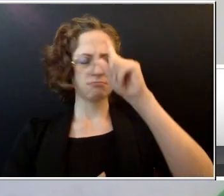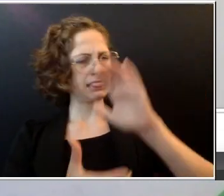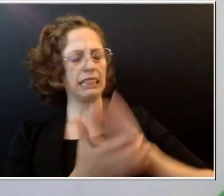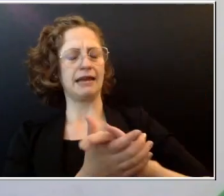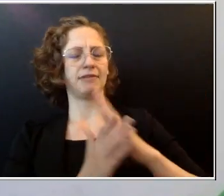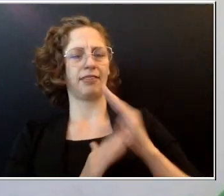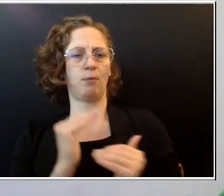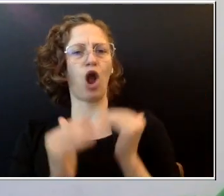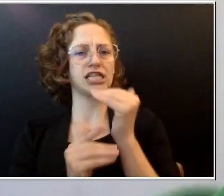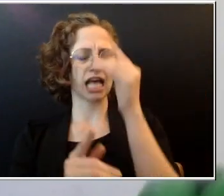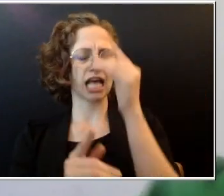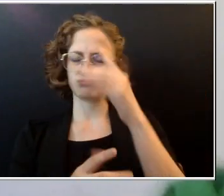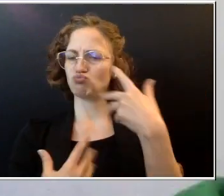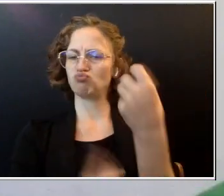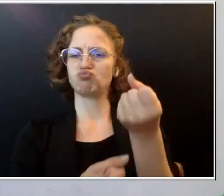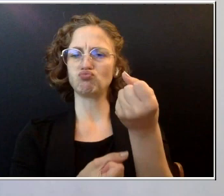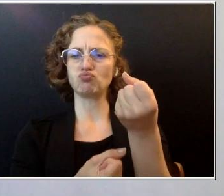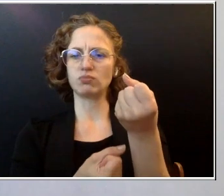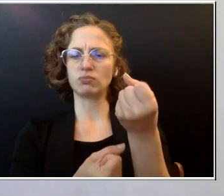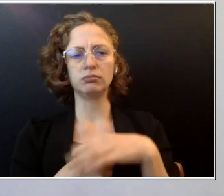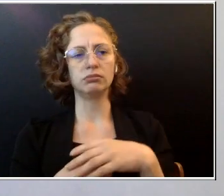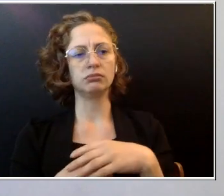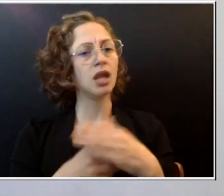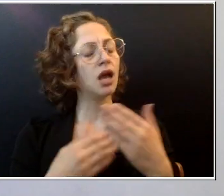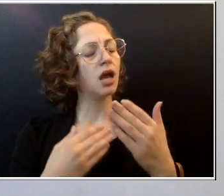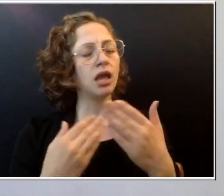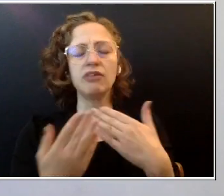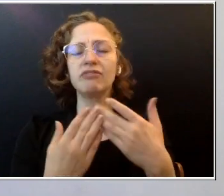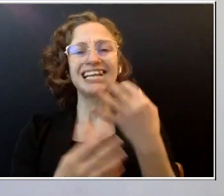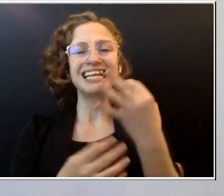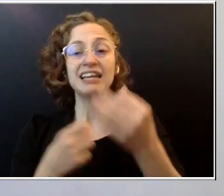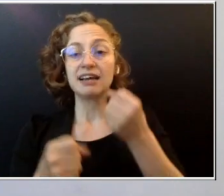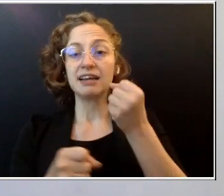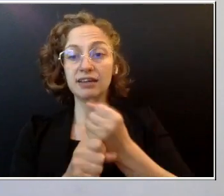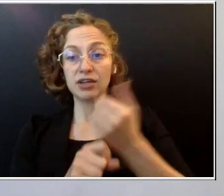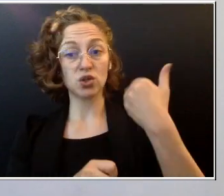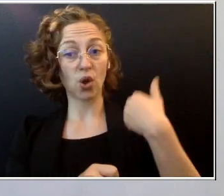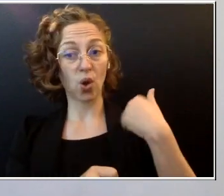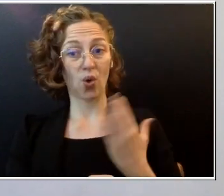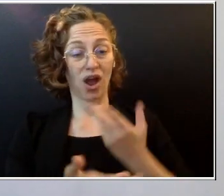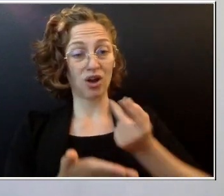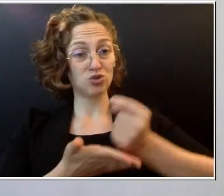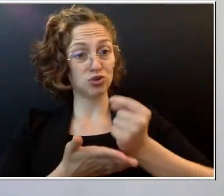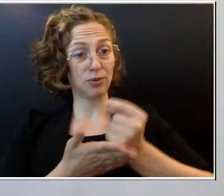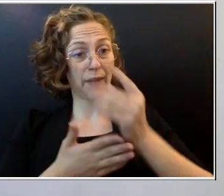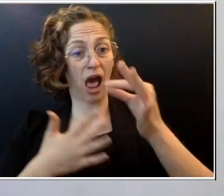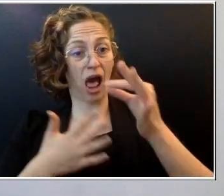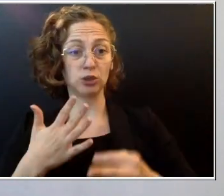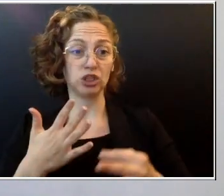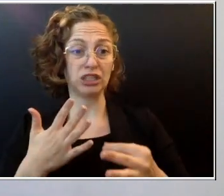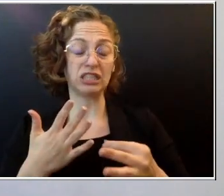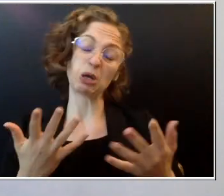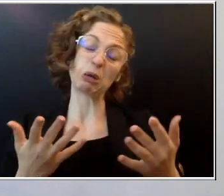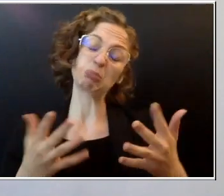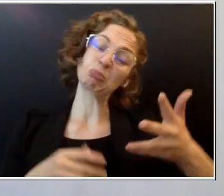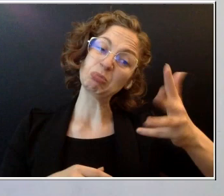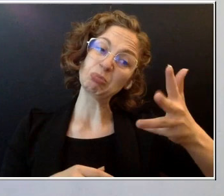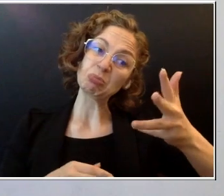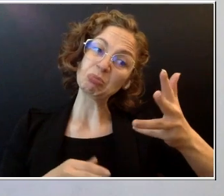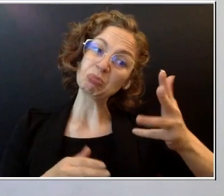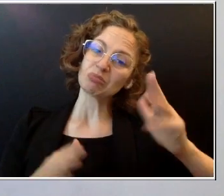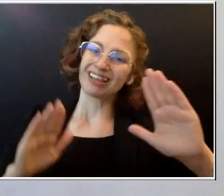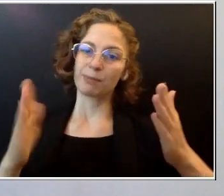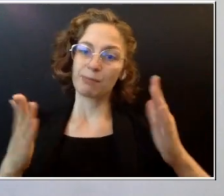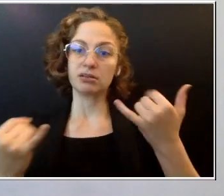Even 9 years ago, when we didn't have the treatment options weren't as great for melanoma as they are now, he never questioned what we were doing